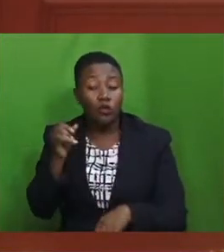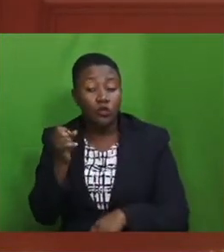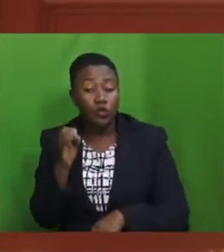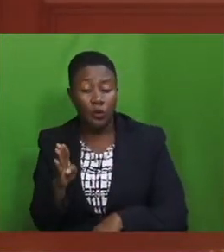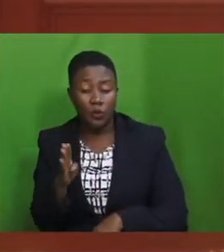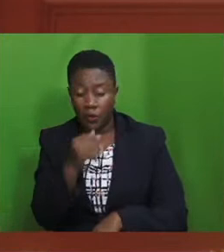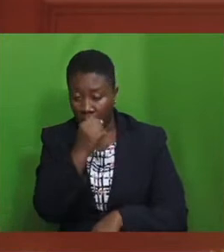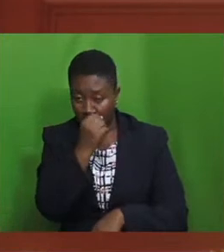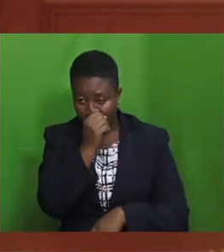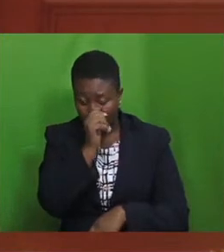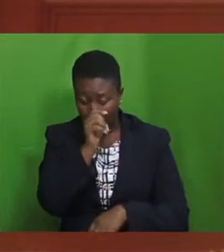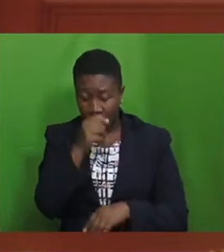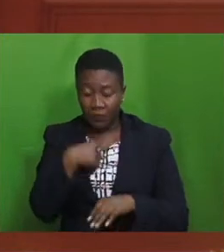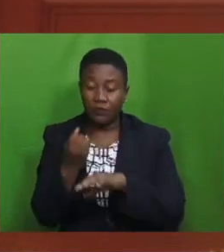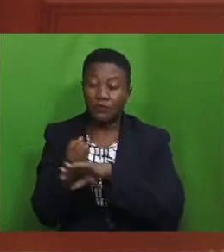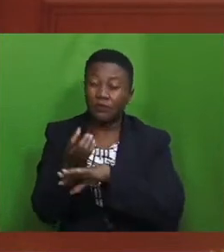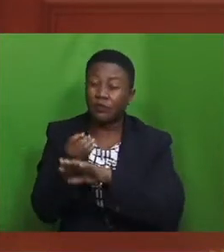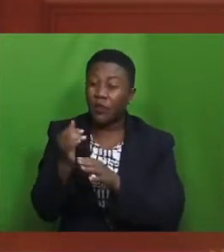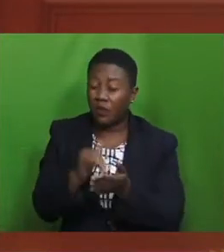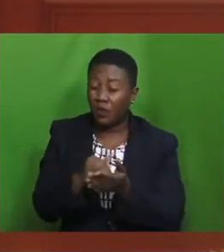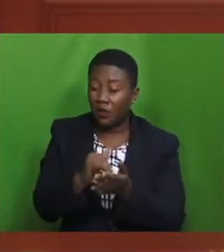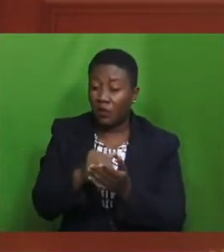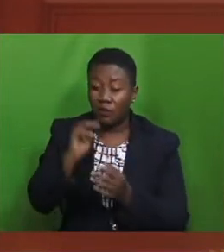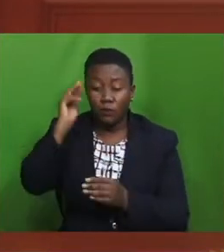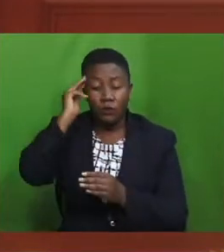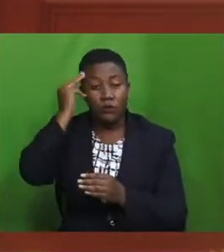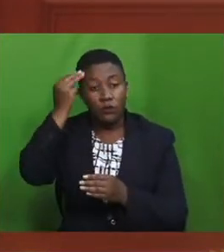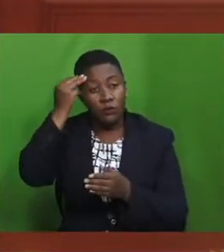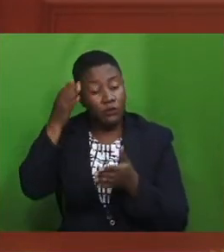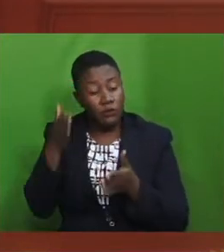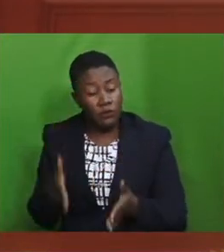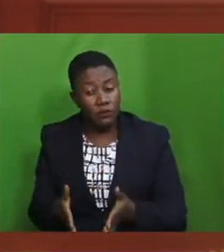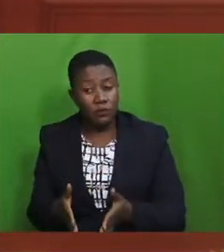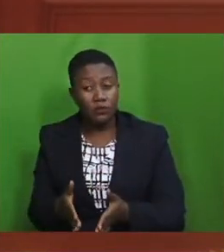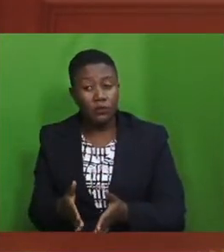advice again to the Minister is